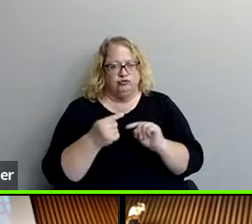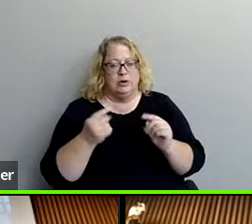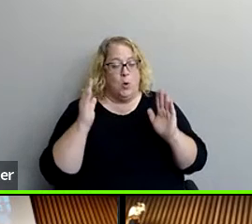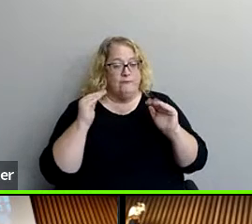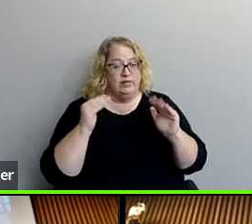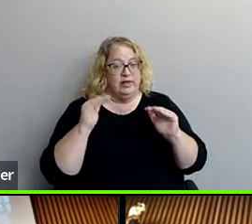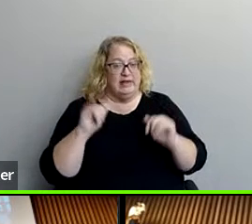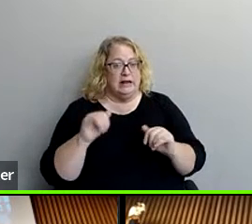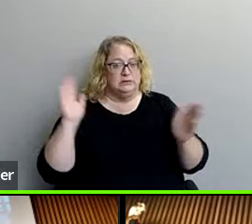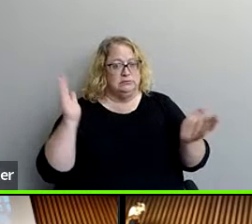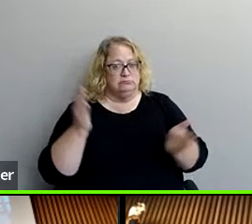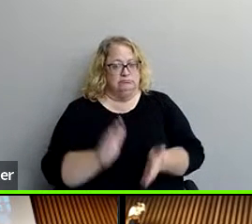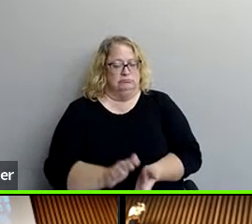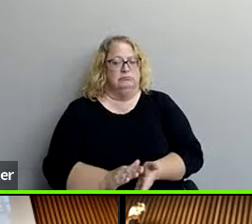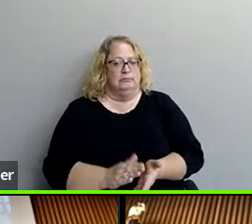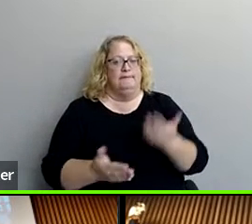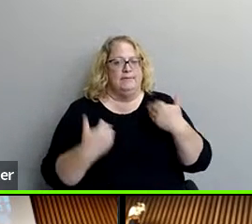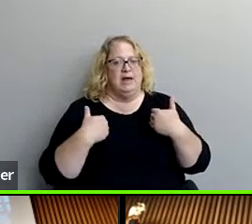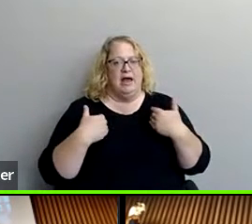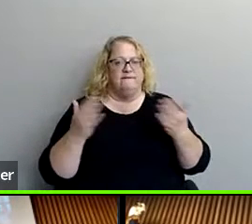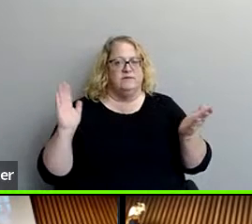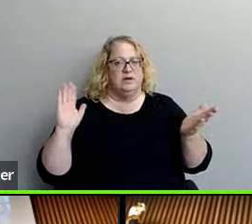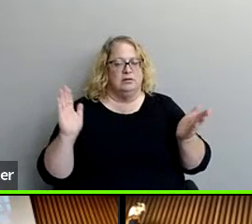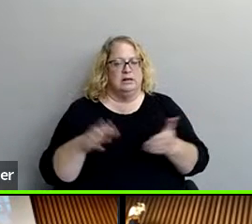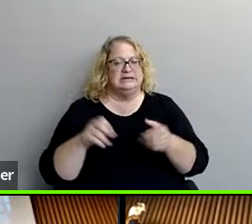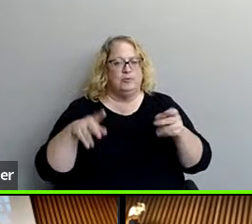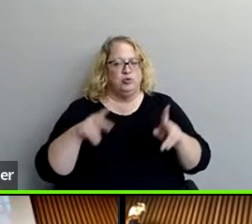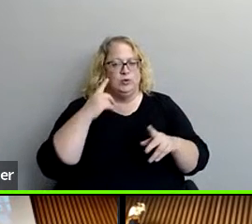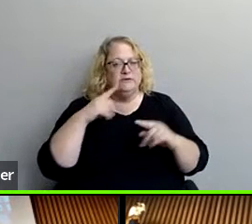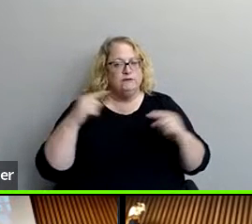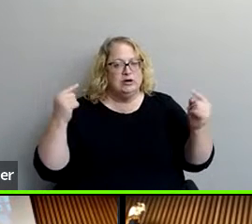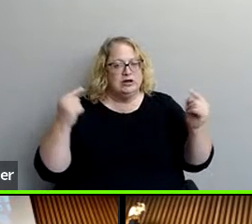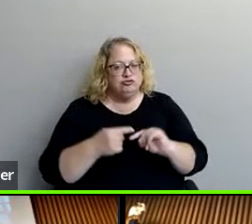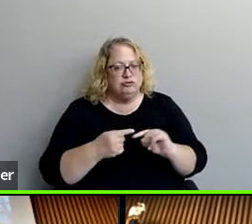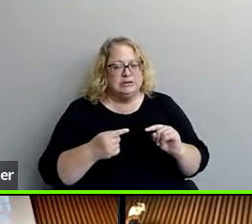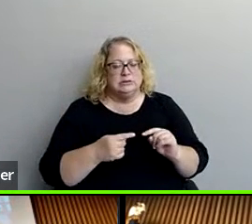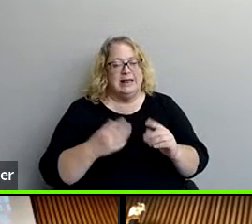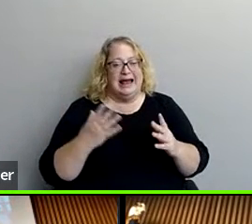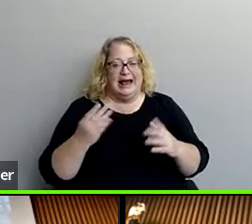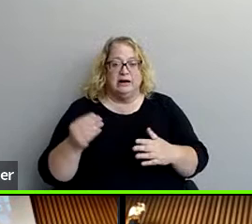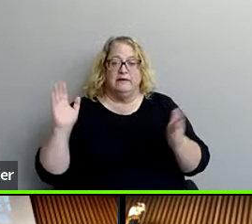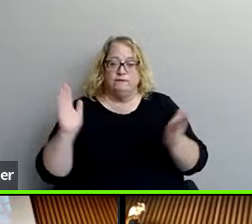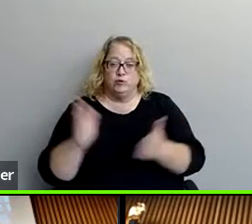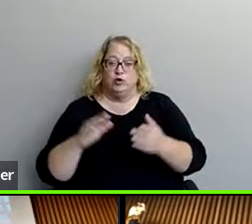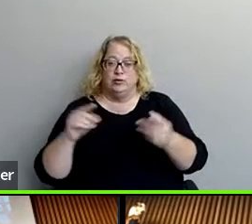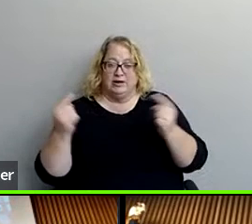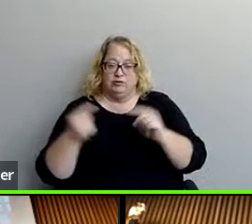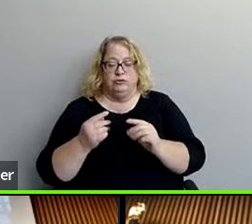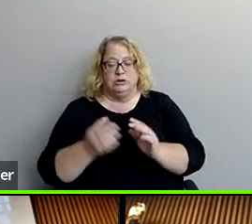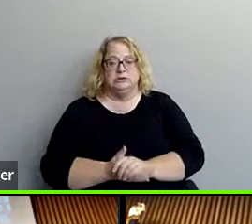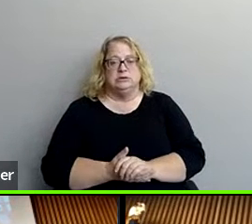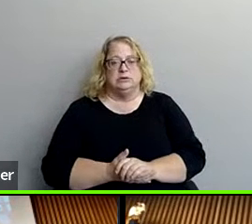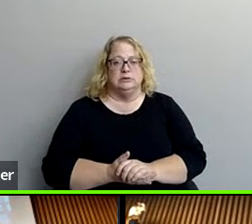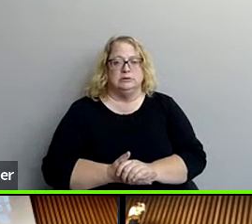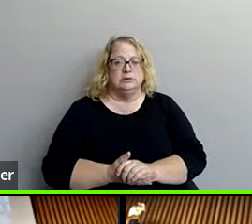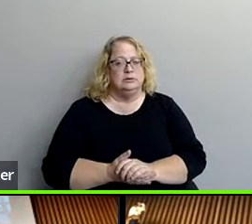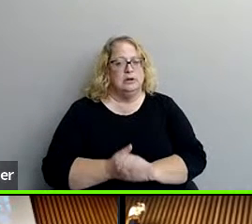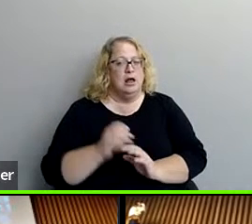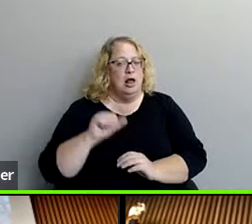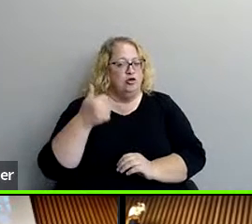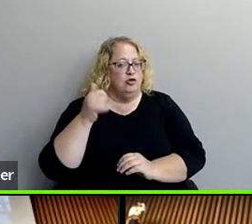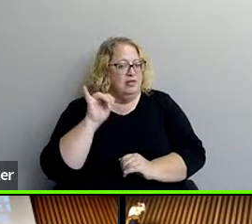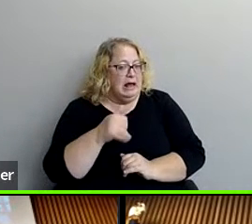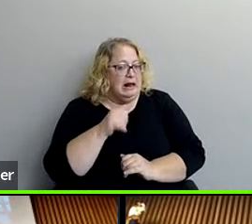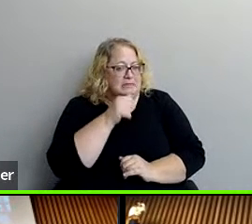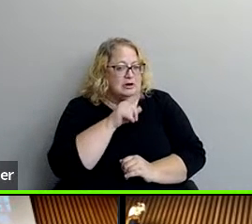going down, it might result in fewer opportunities for injury and fewer injuries overall. Beyond that, I'm not